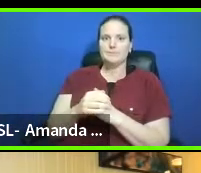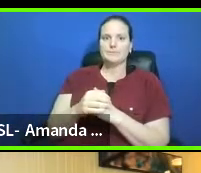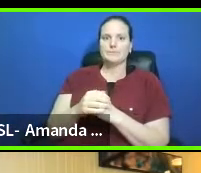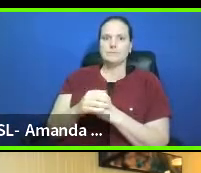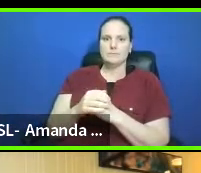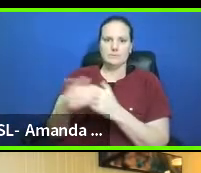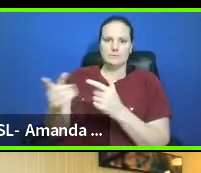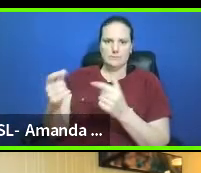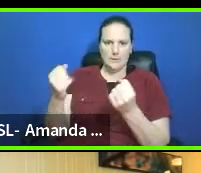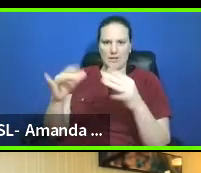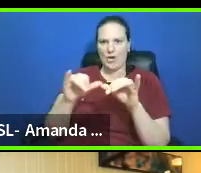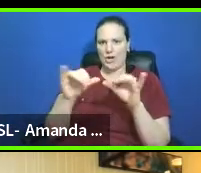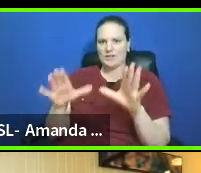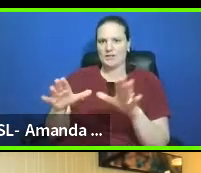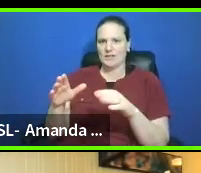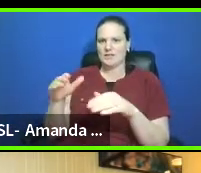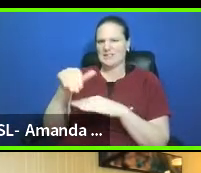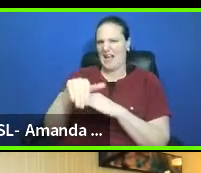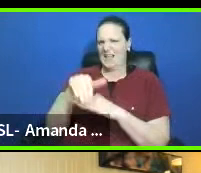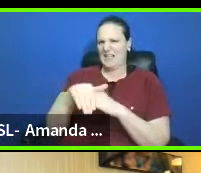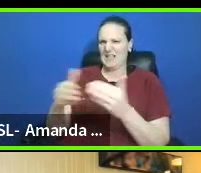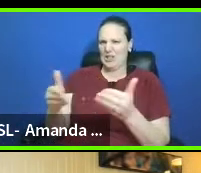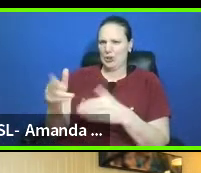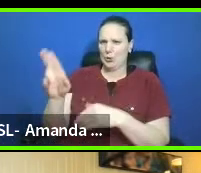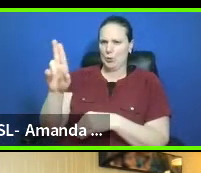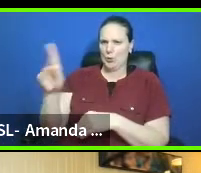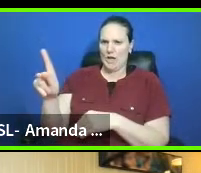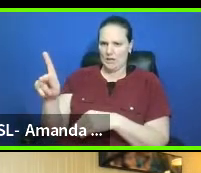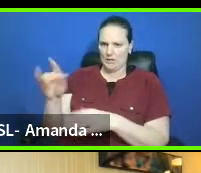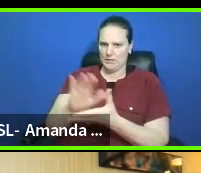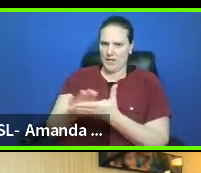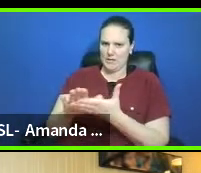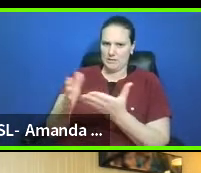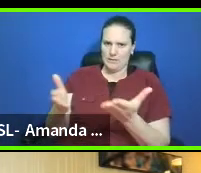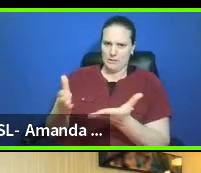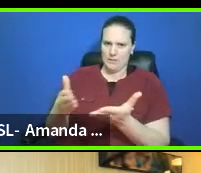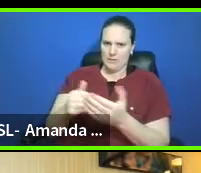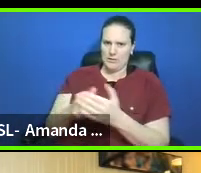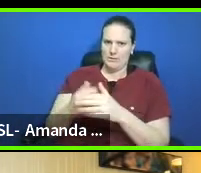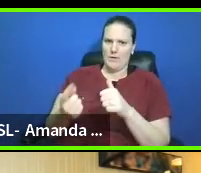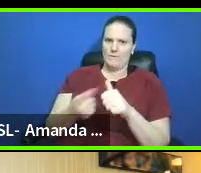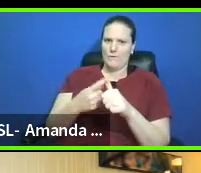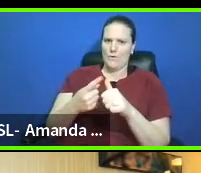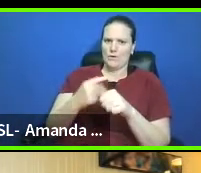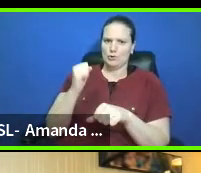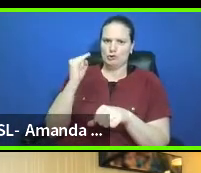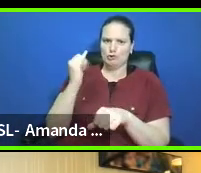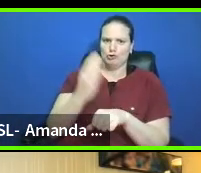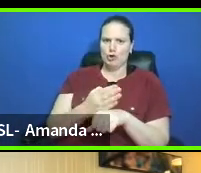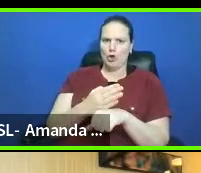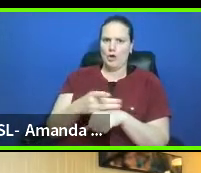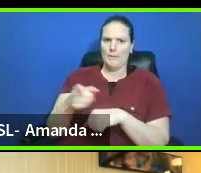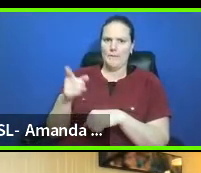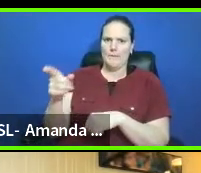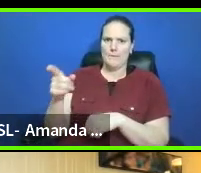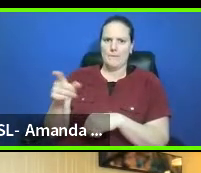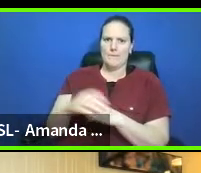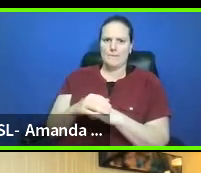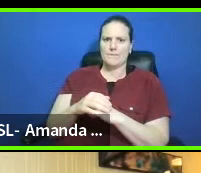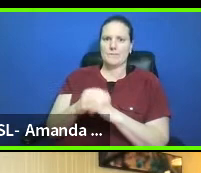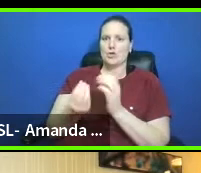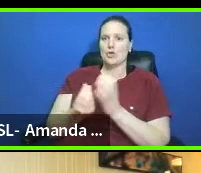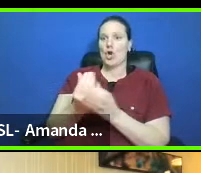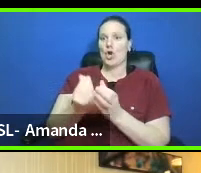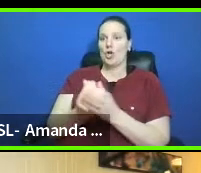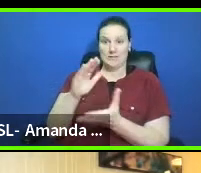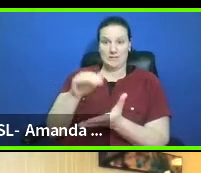over here in the UK. Great to be here. My first job was at a garden